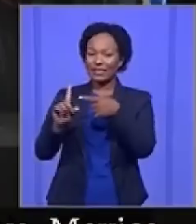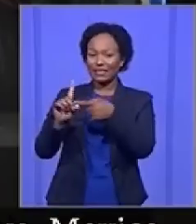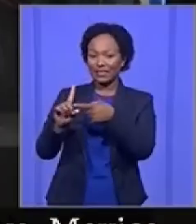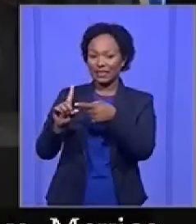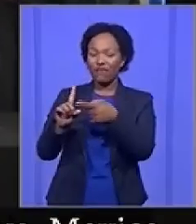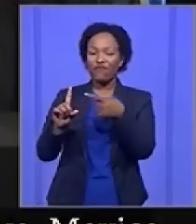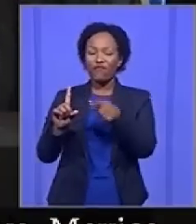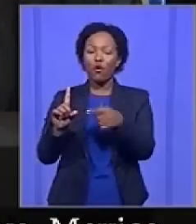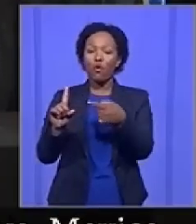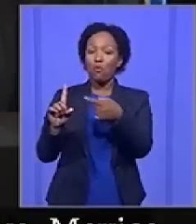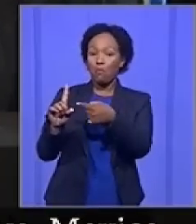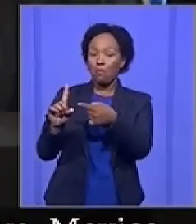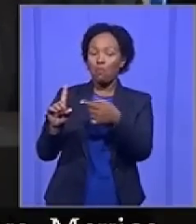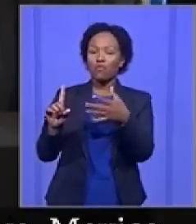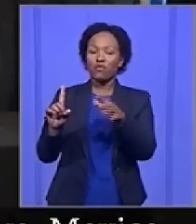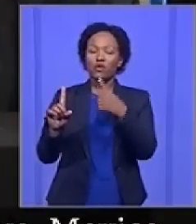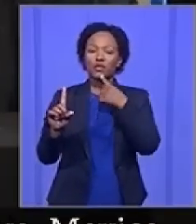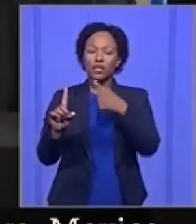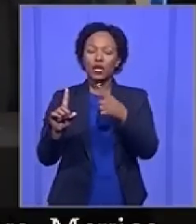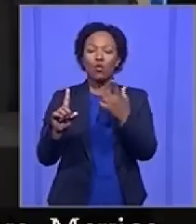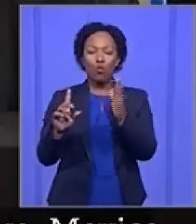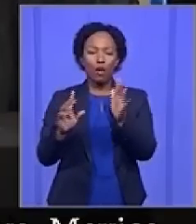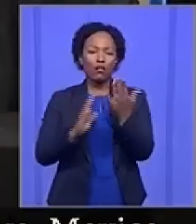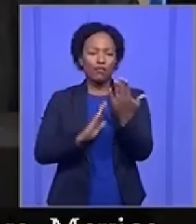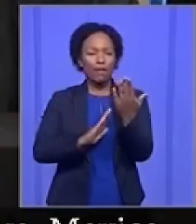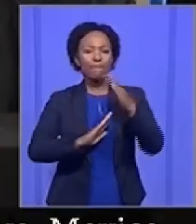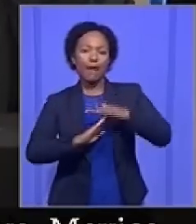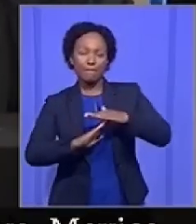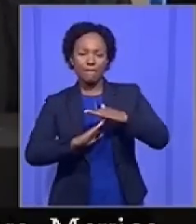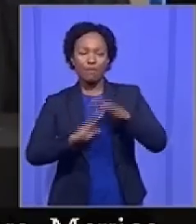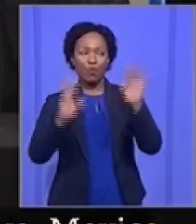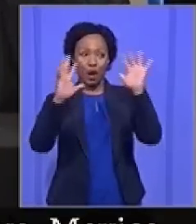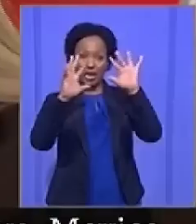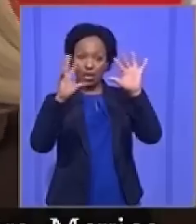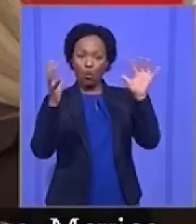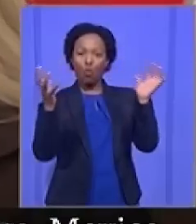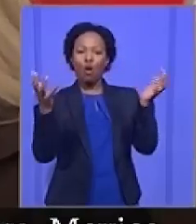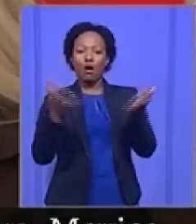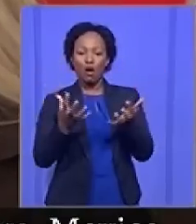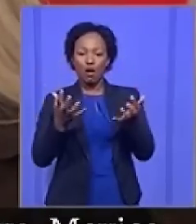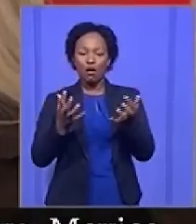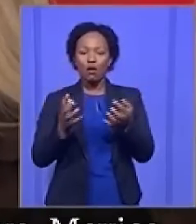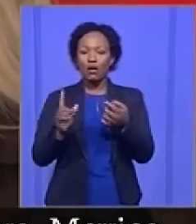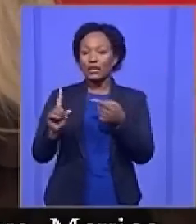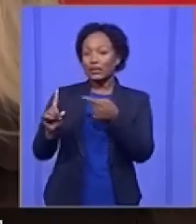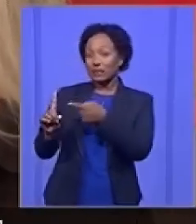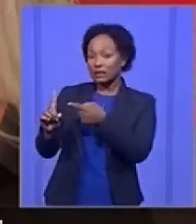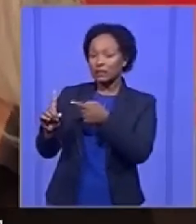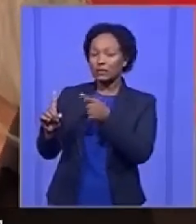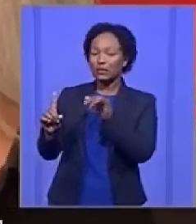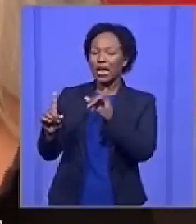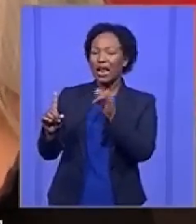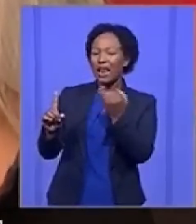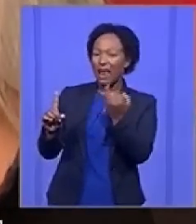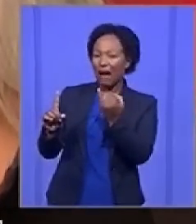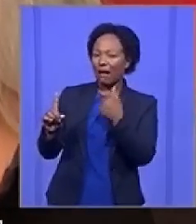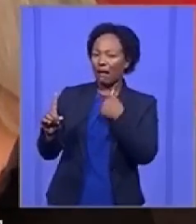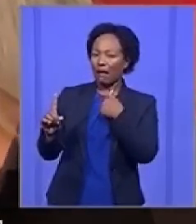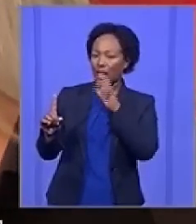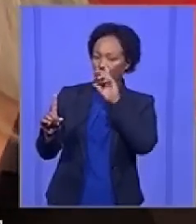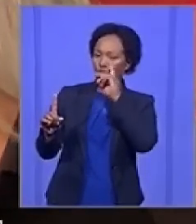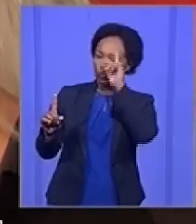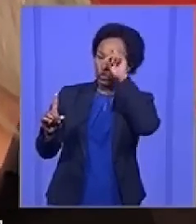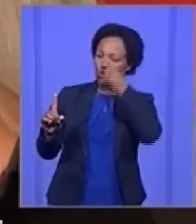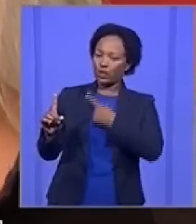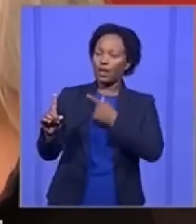e tiileng ya hore o tla ba maemong a pele papading ya ditebele le fatseng. Masha's like my daughter. I'll go to the end of the earth for